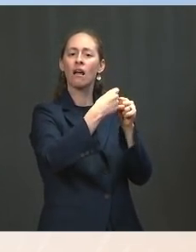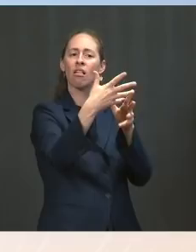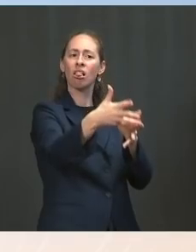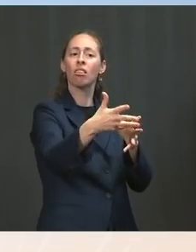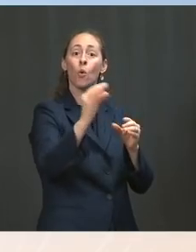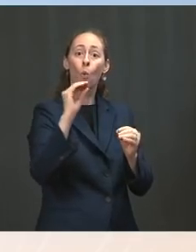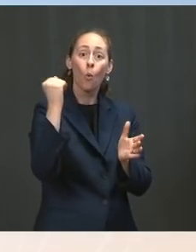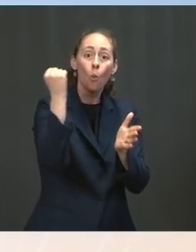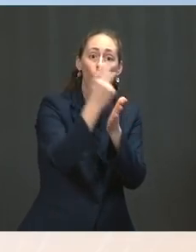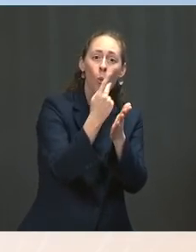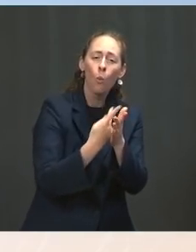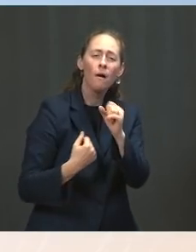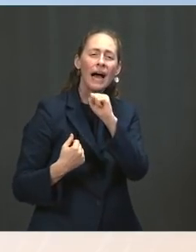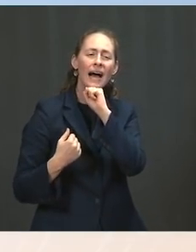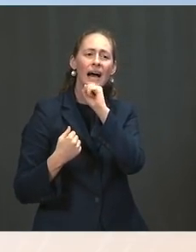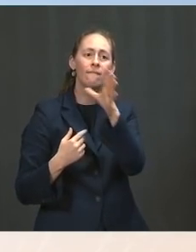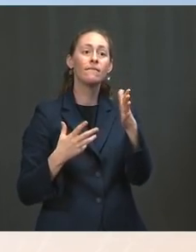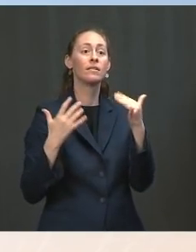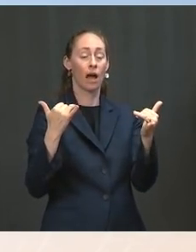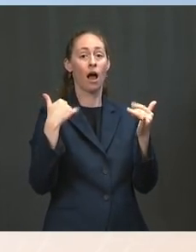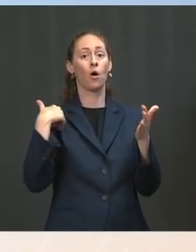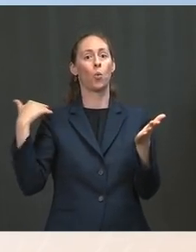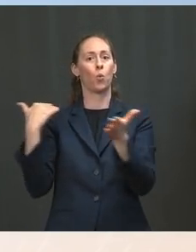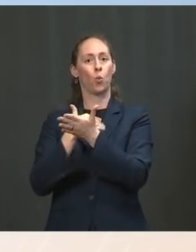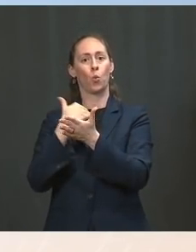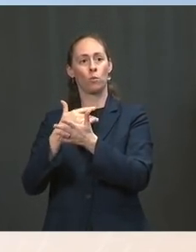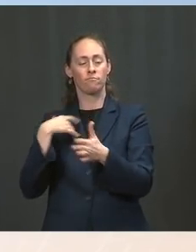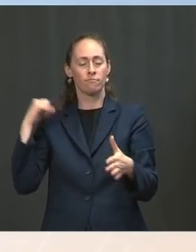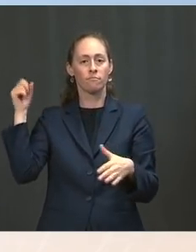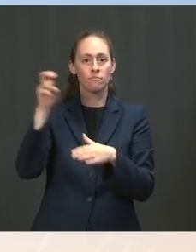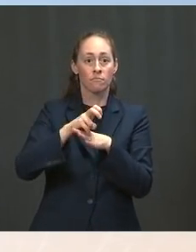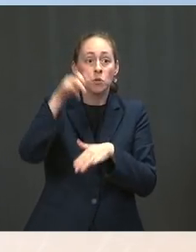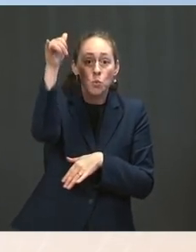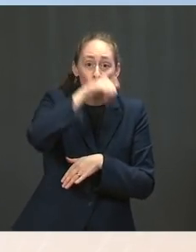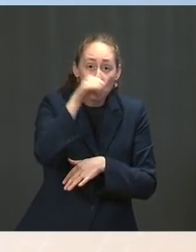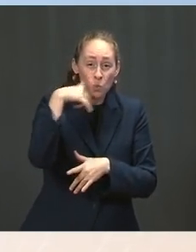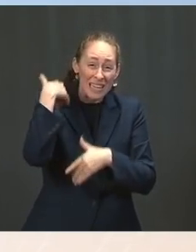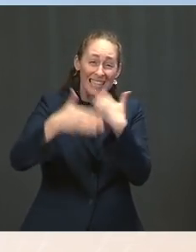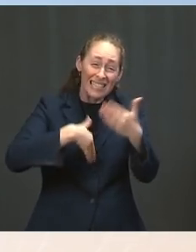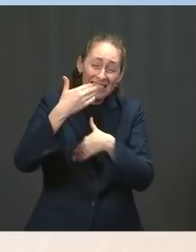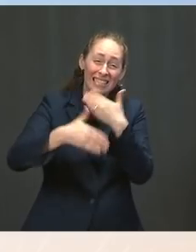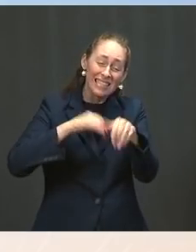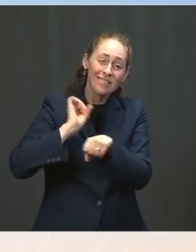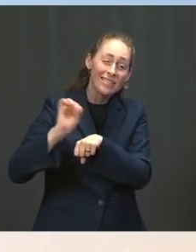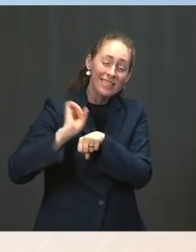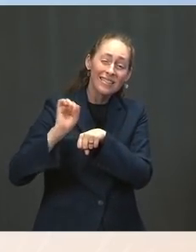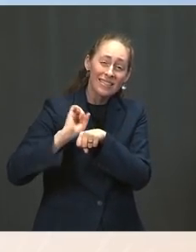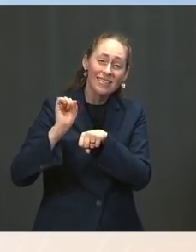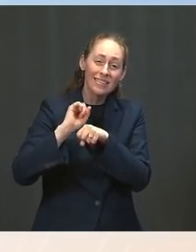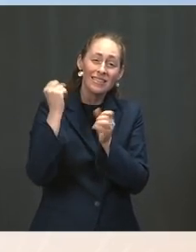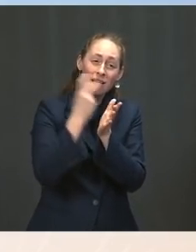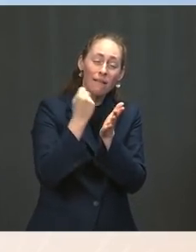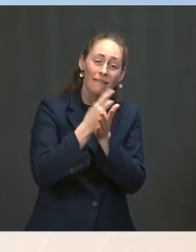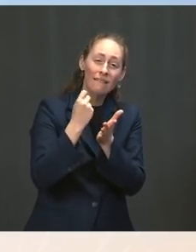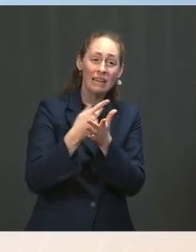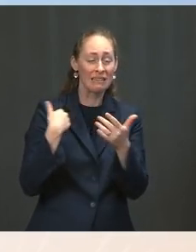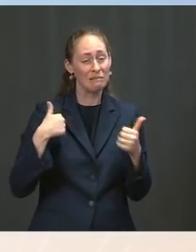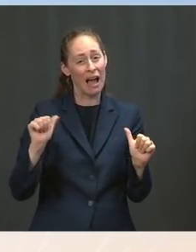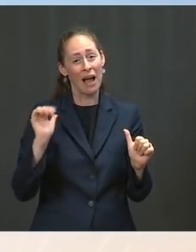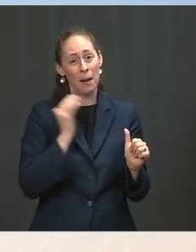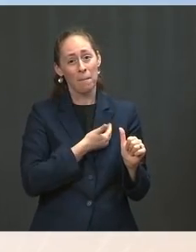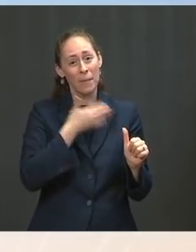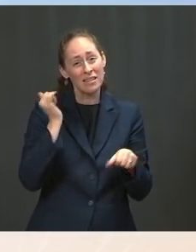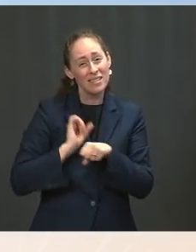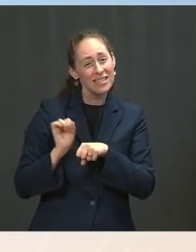was move as rapidly as possible to process as many applications as possible, as fast as possible,